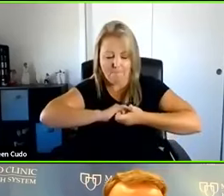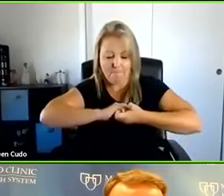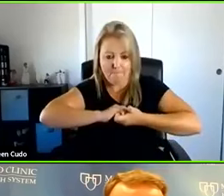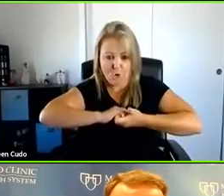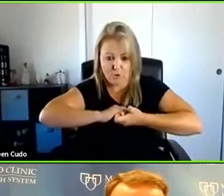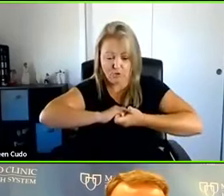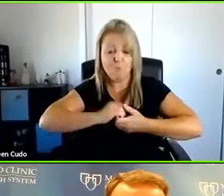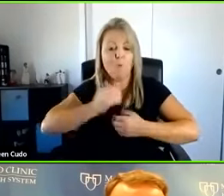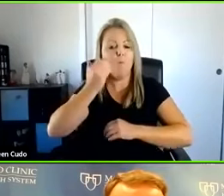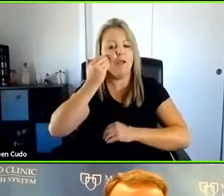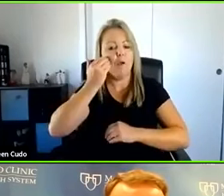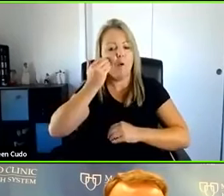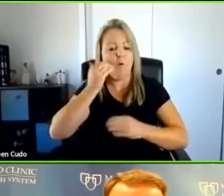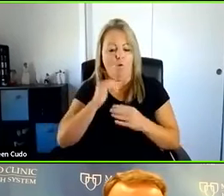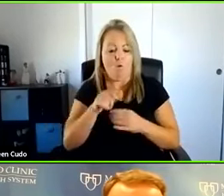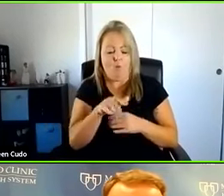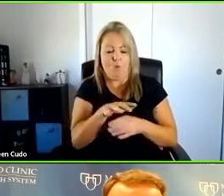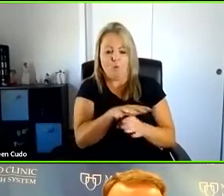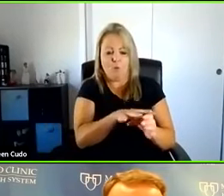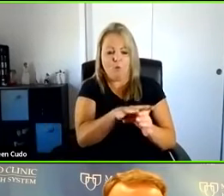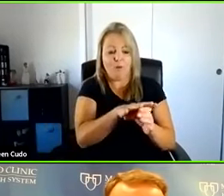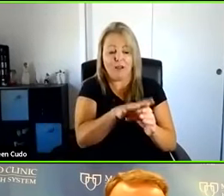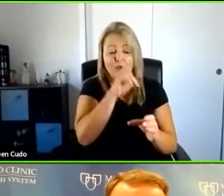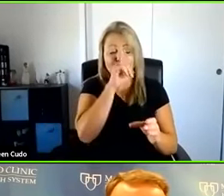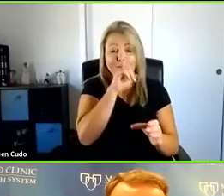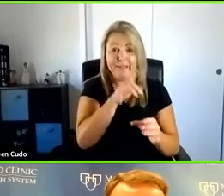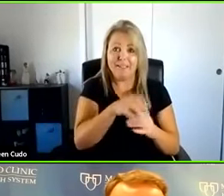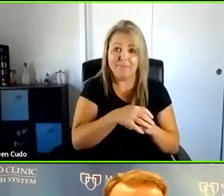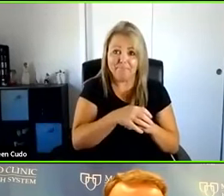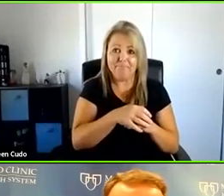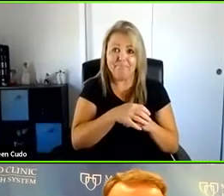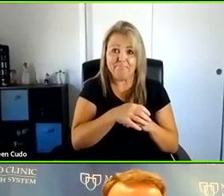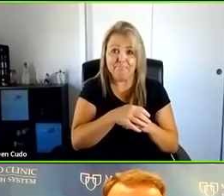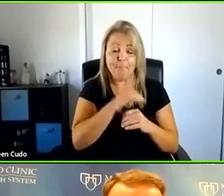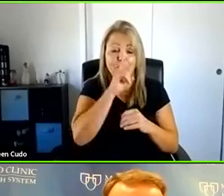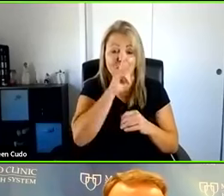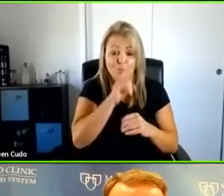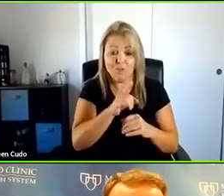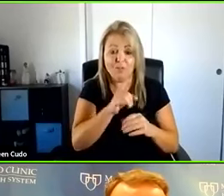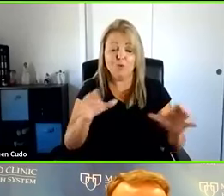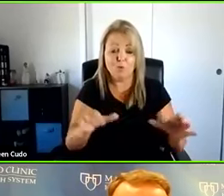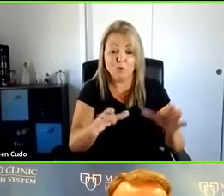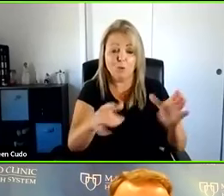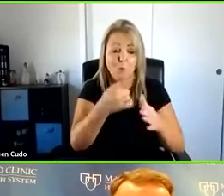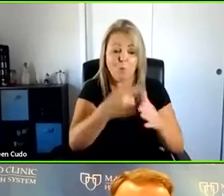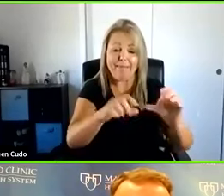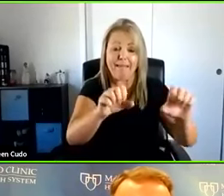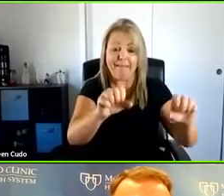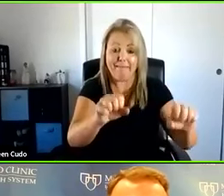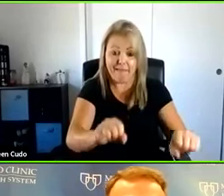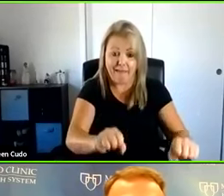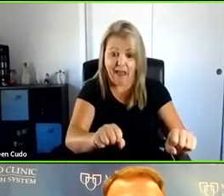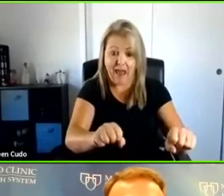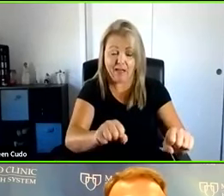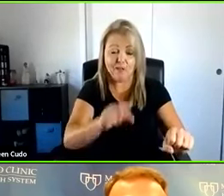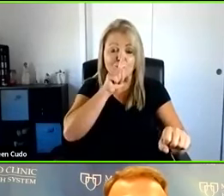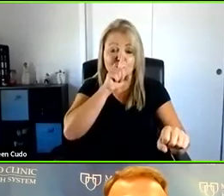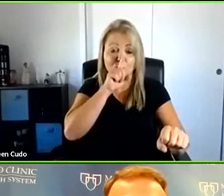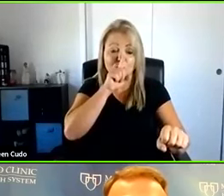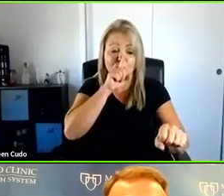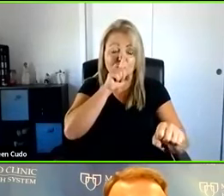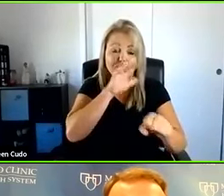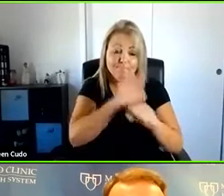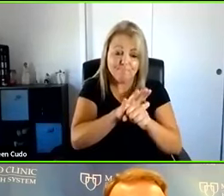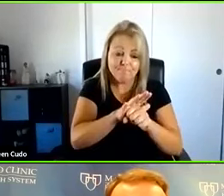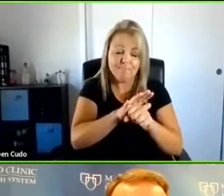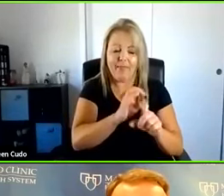know that, those locations are really, they're really doing what they can to assure that those